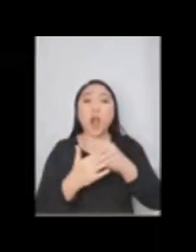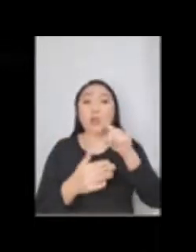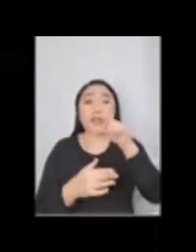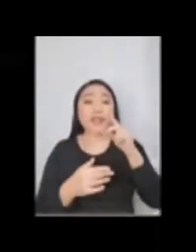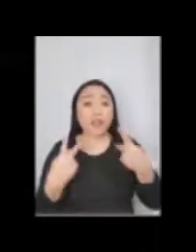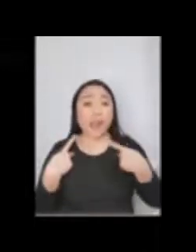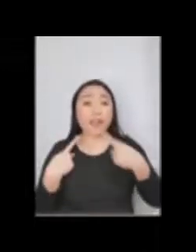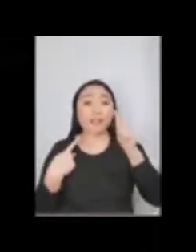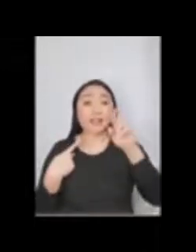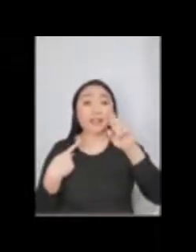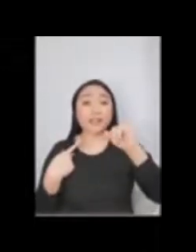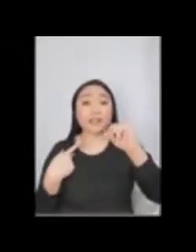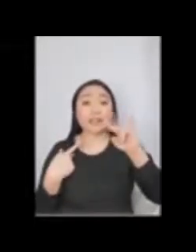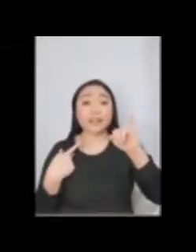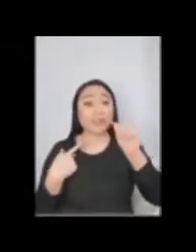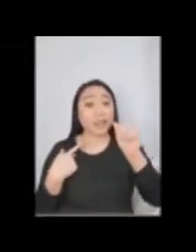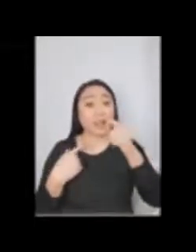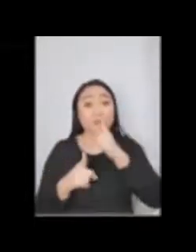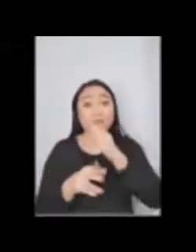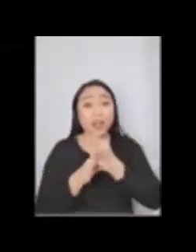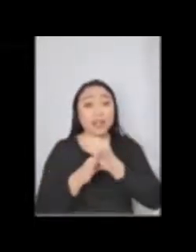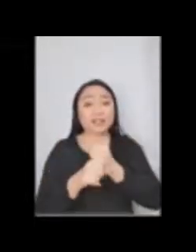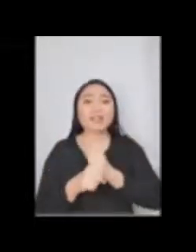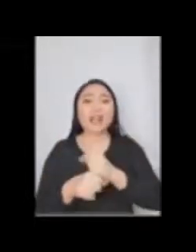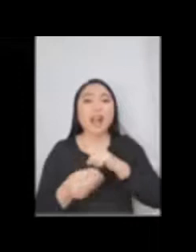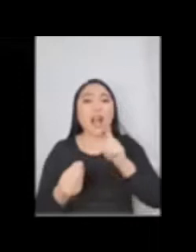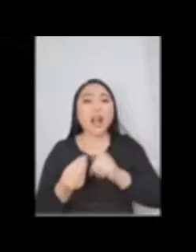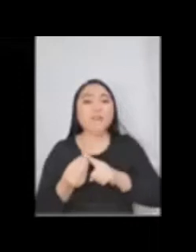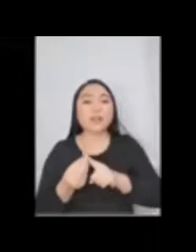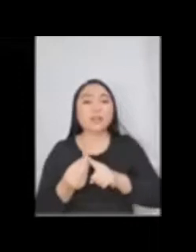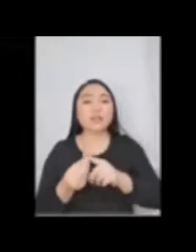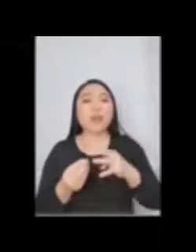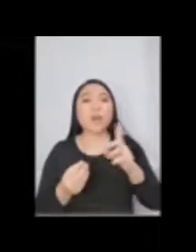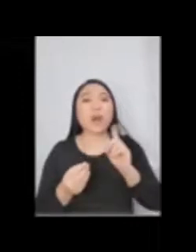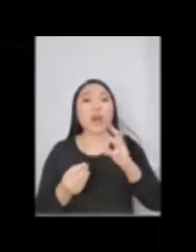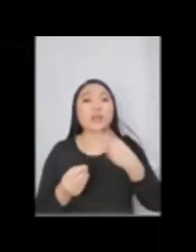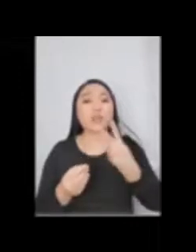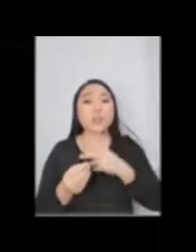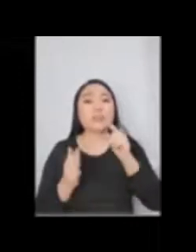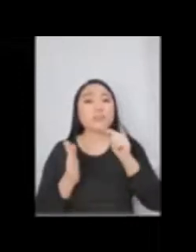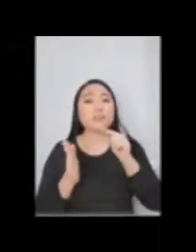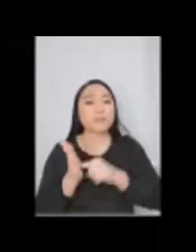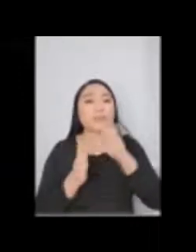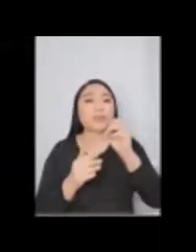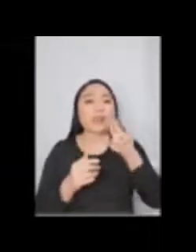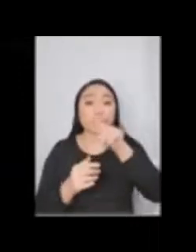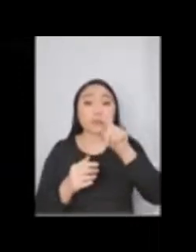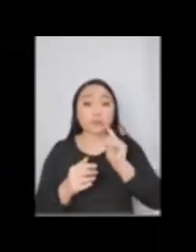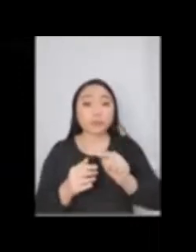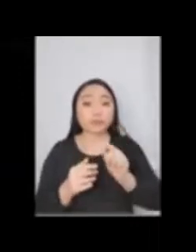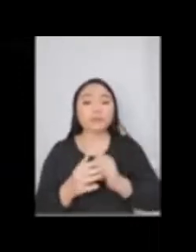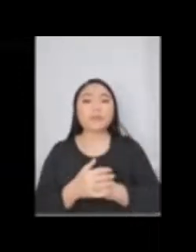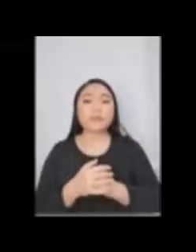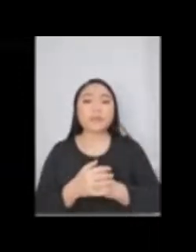yung scores natin and tap to continue lang. Ganun lang po siya, kadali at magandang pang-review